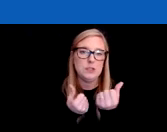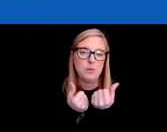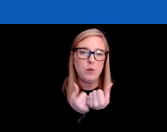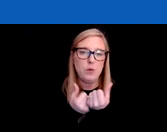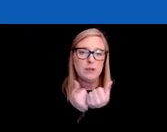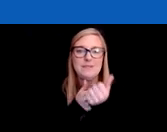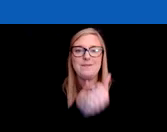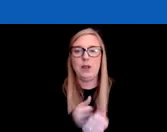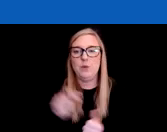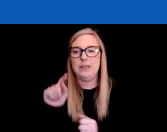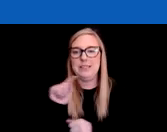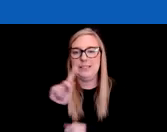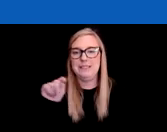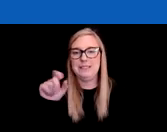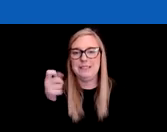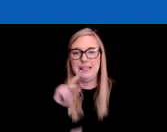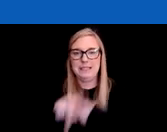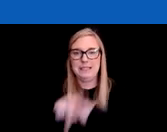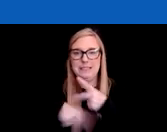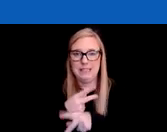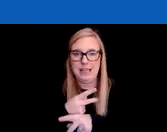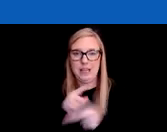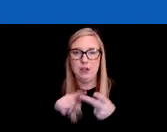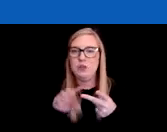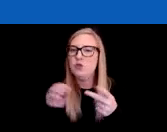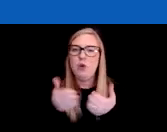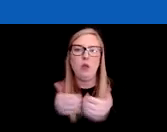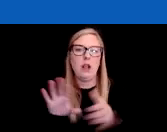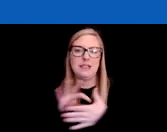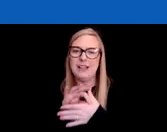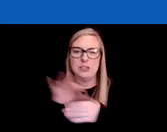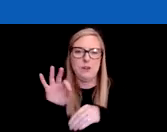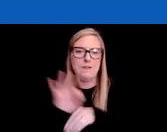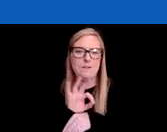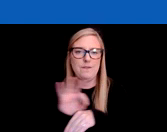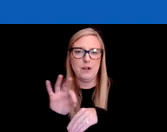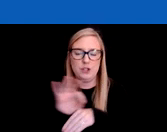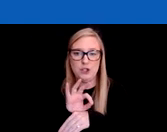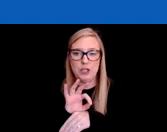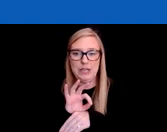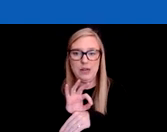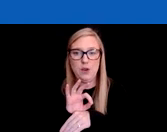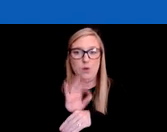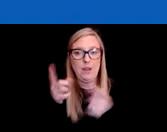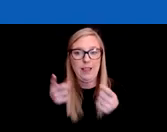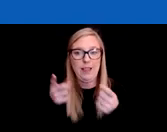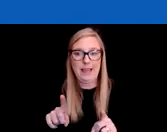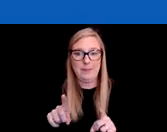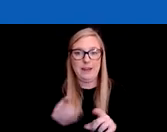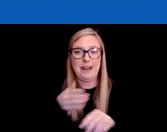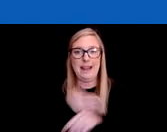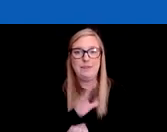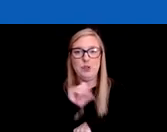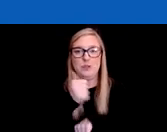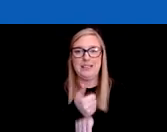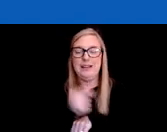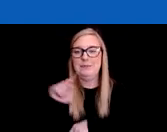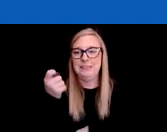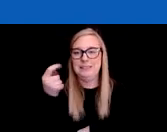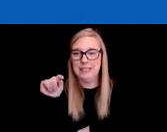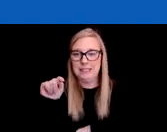properties. No loss of content or functionality occurs by setting appropriate text spacing in proportion to its size.